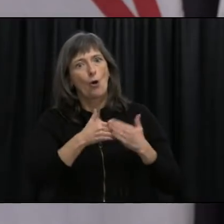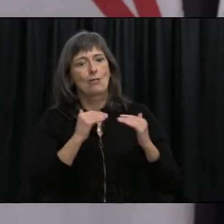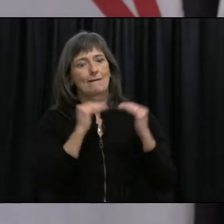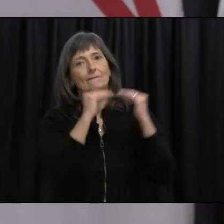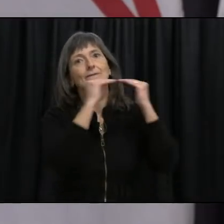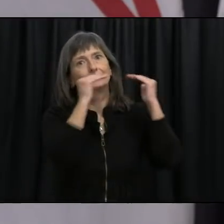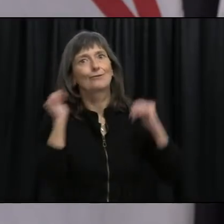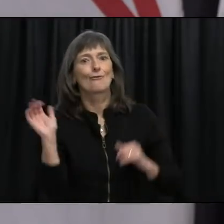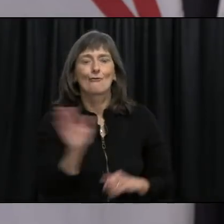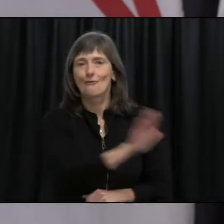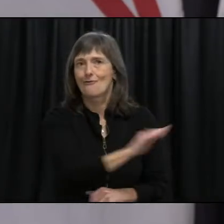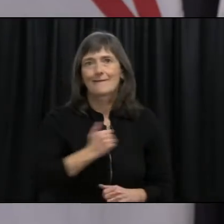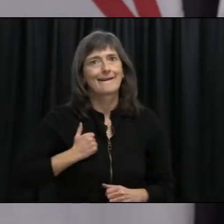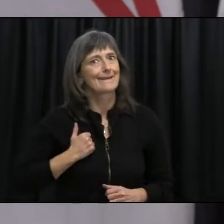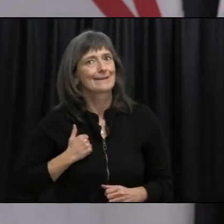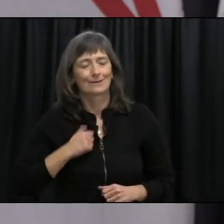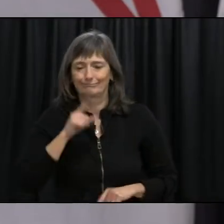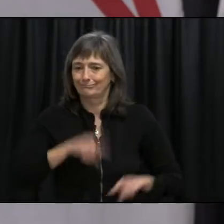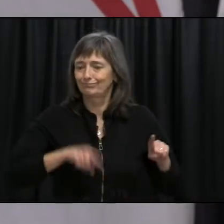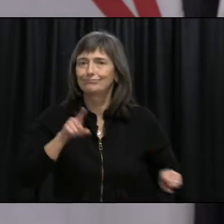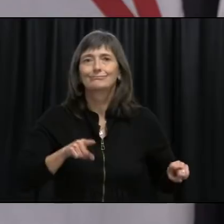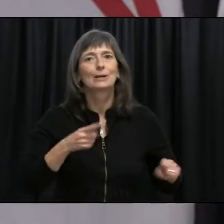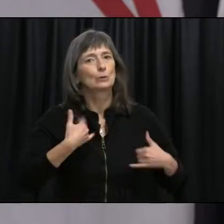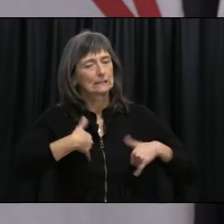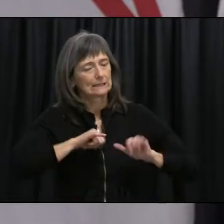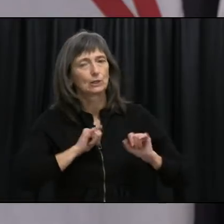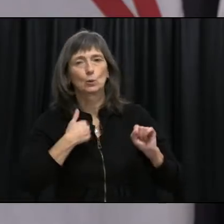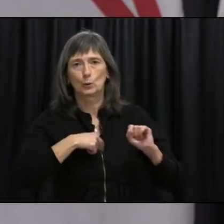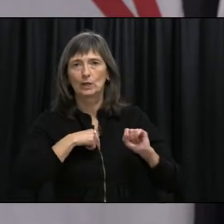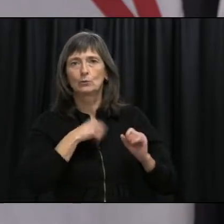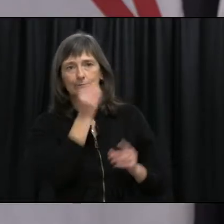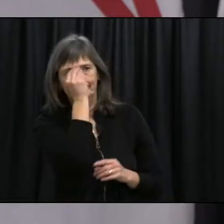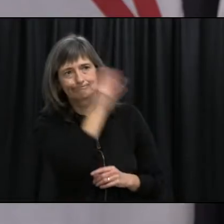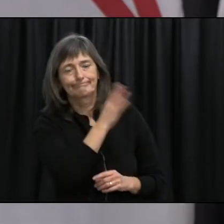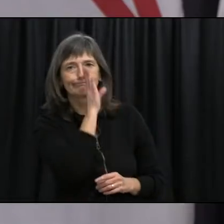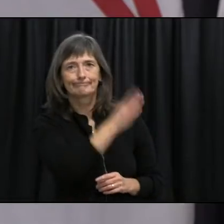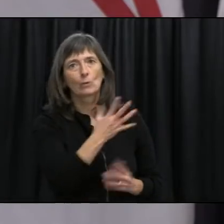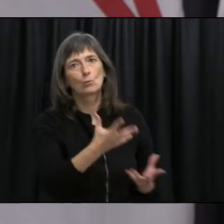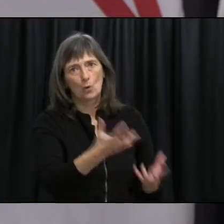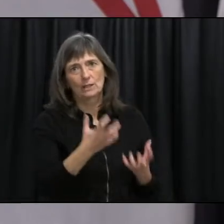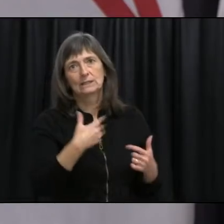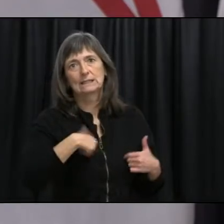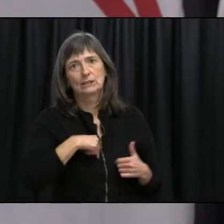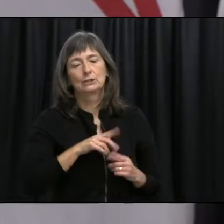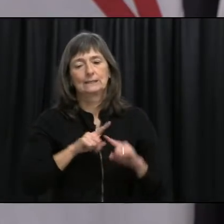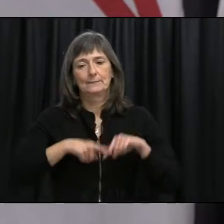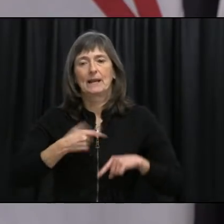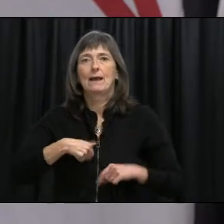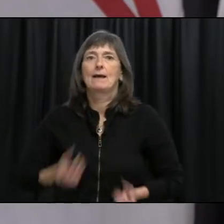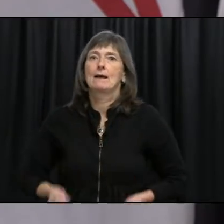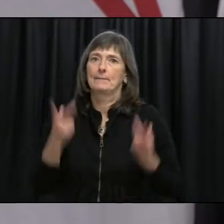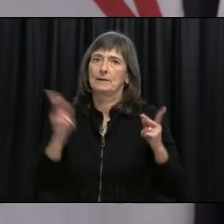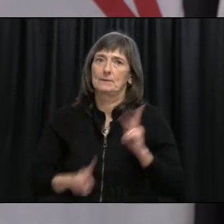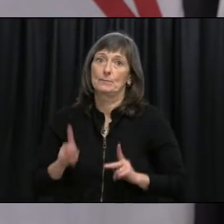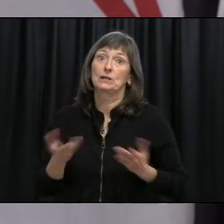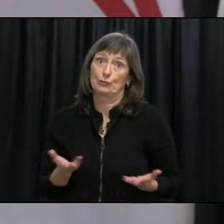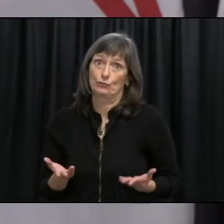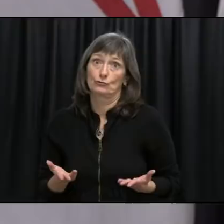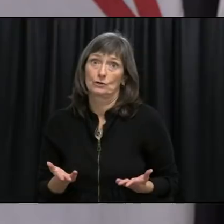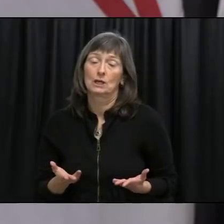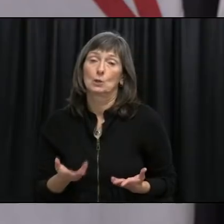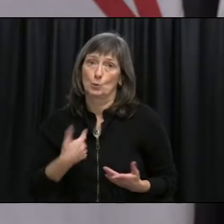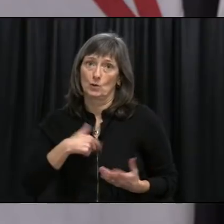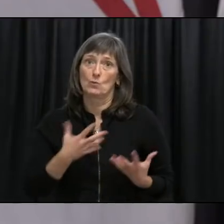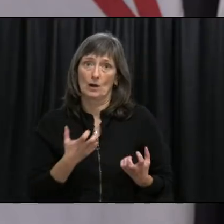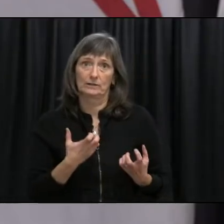country and weighing different variables in the decision-making analysis in order to ensure that the vaccine is distributed appropriately for